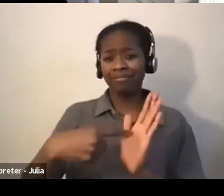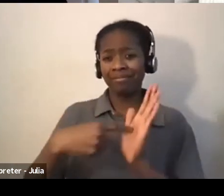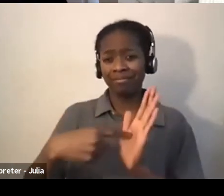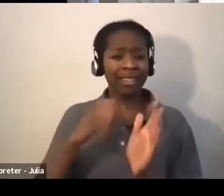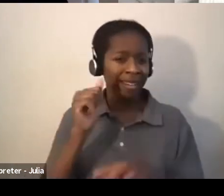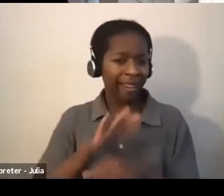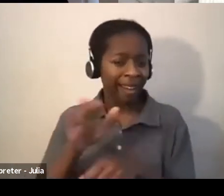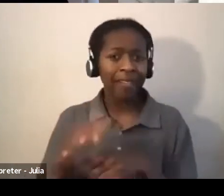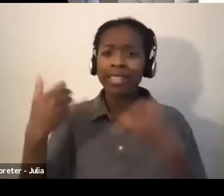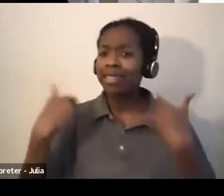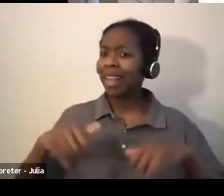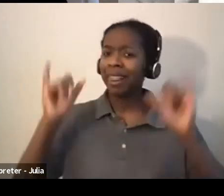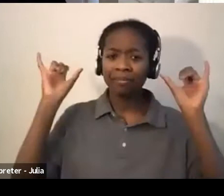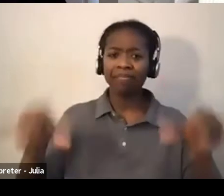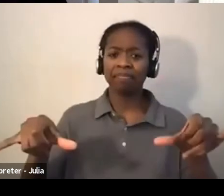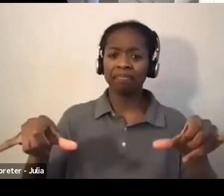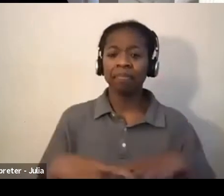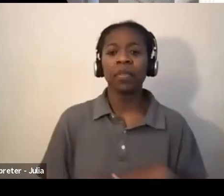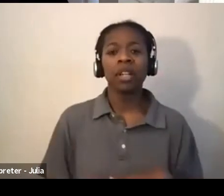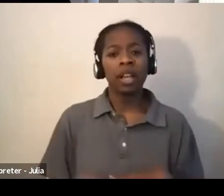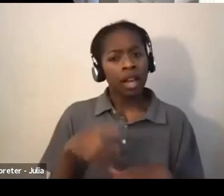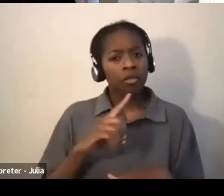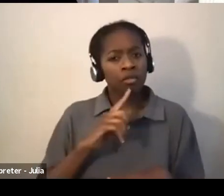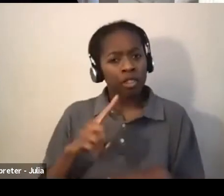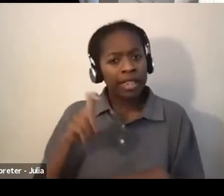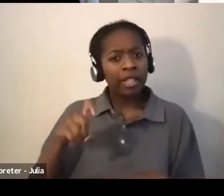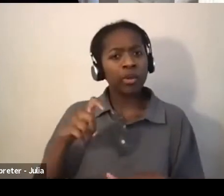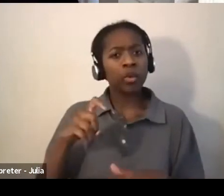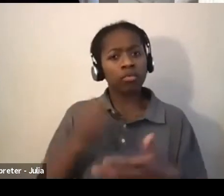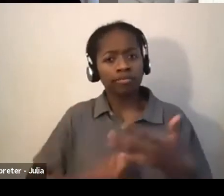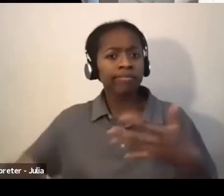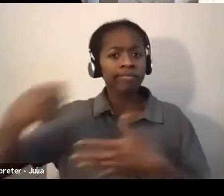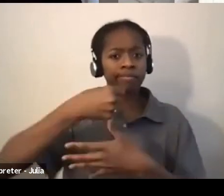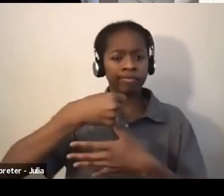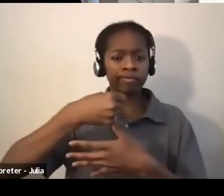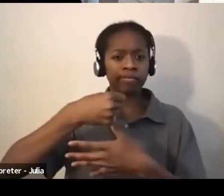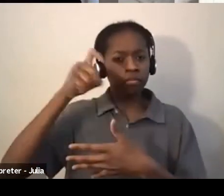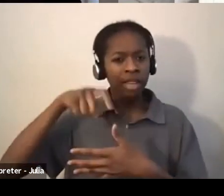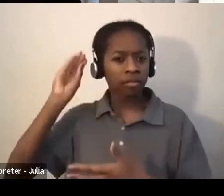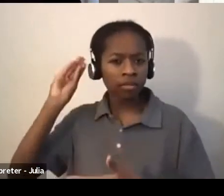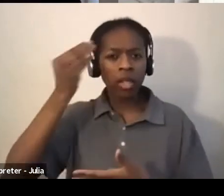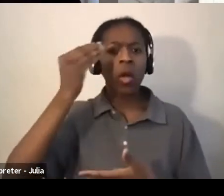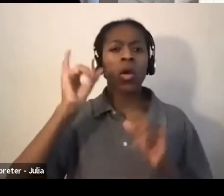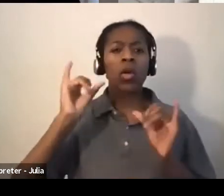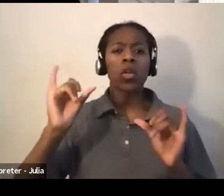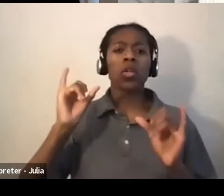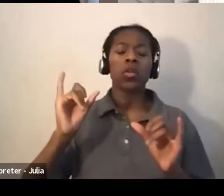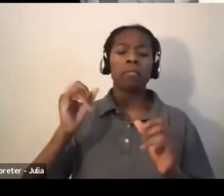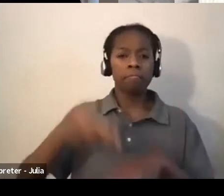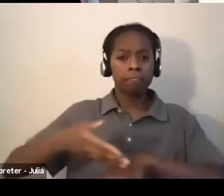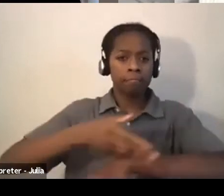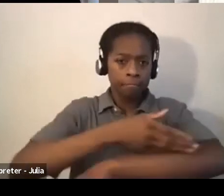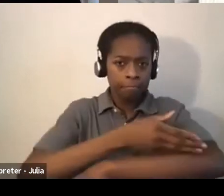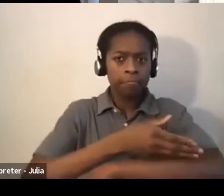think that it needs to be in the forefront and something that we all need to take the initiative on to